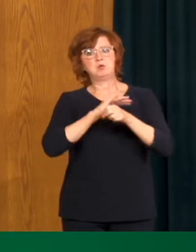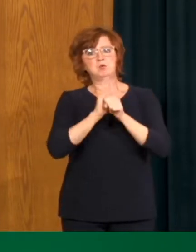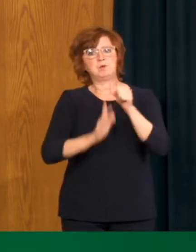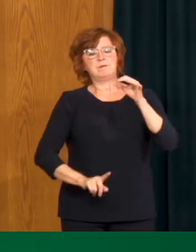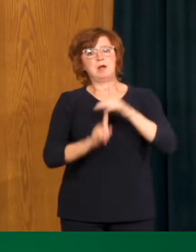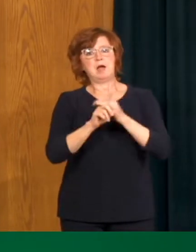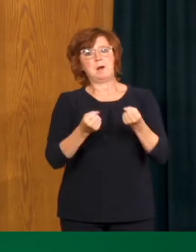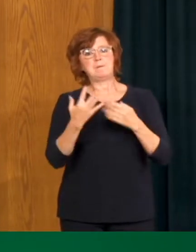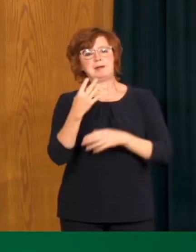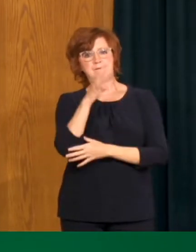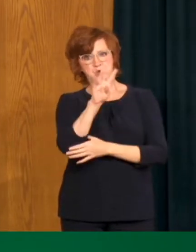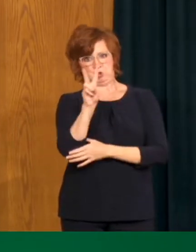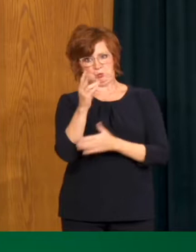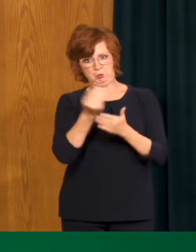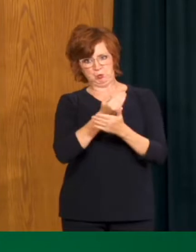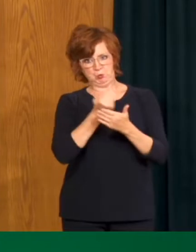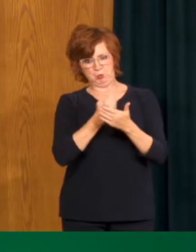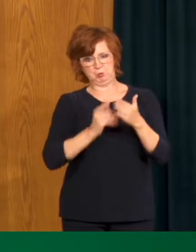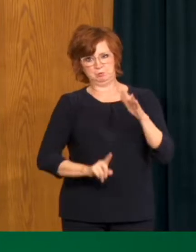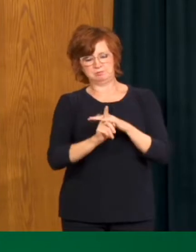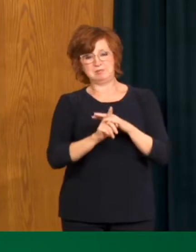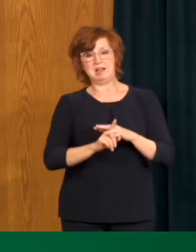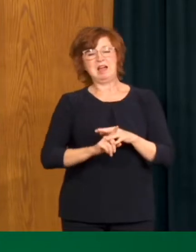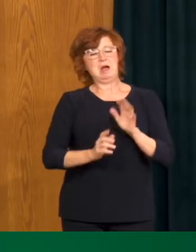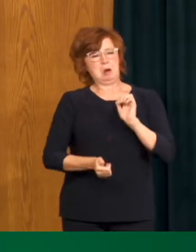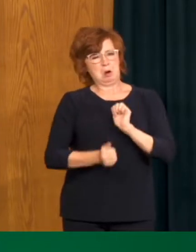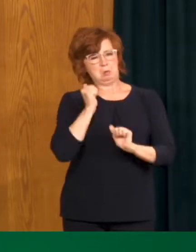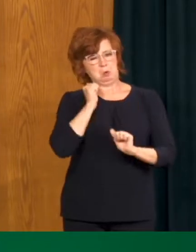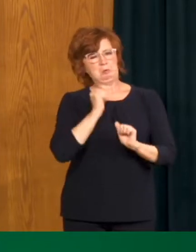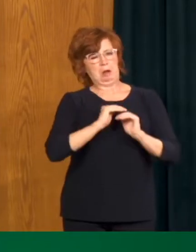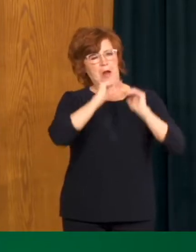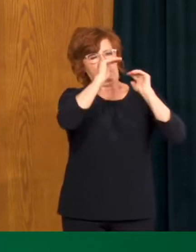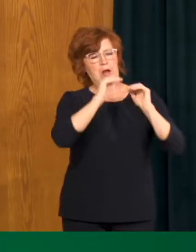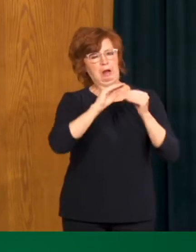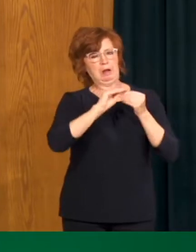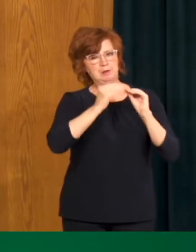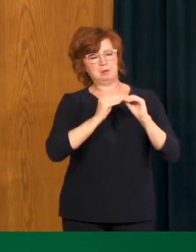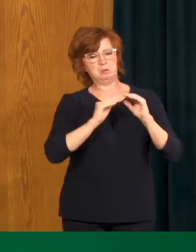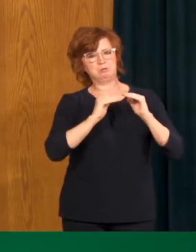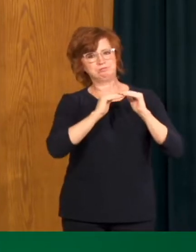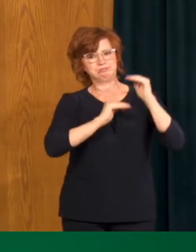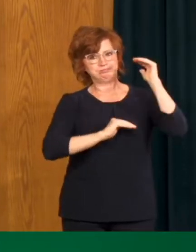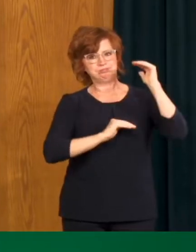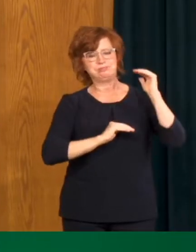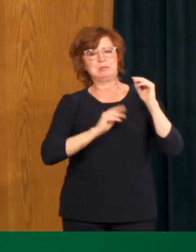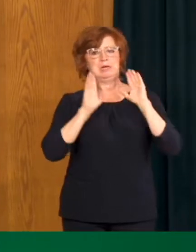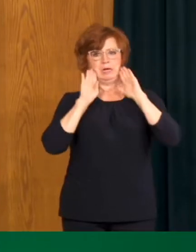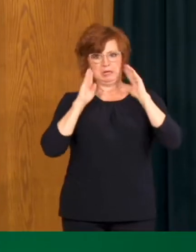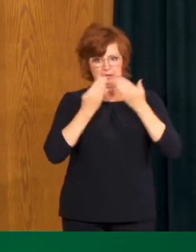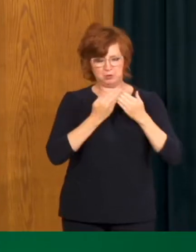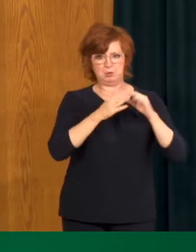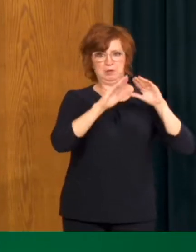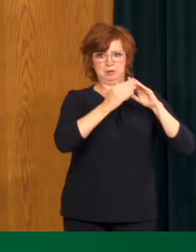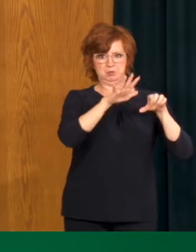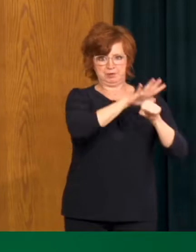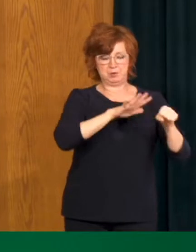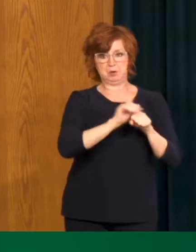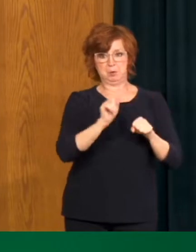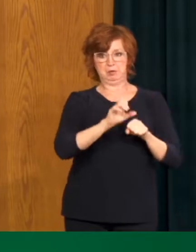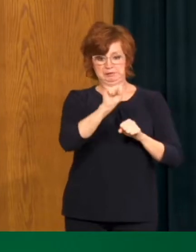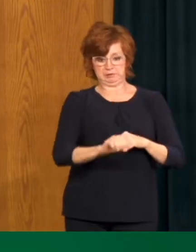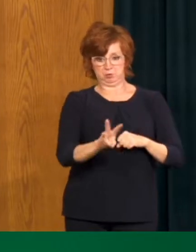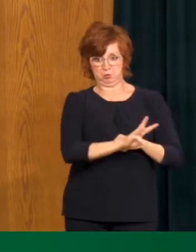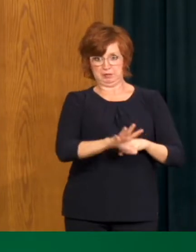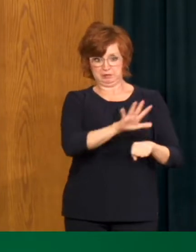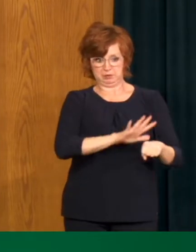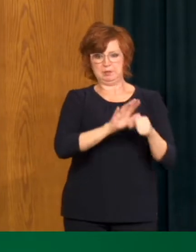cases. The vast majority of the new cases are related to a growing outbreak in a number of Hutterite communities and other neighboring communities in southwest and west